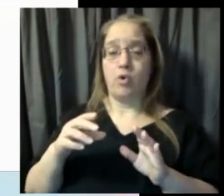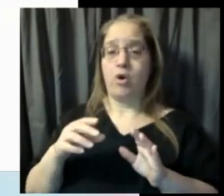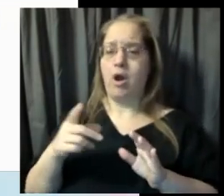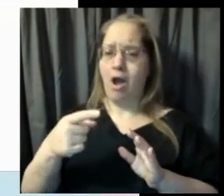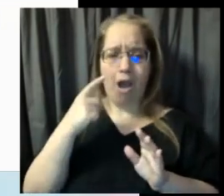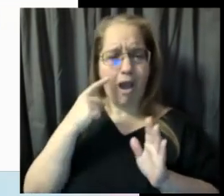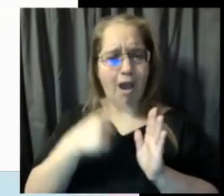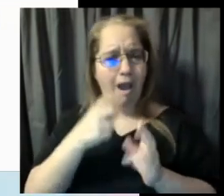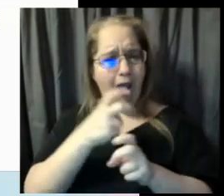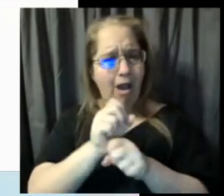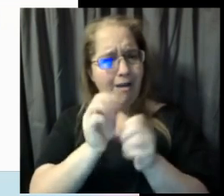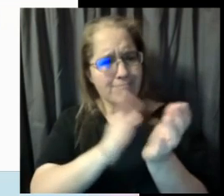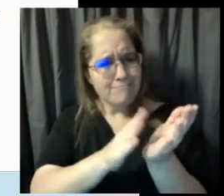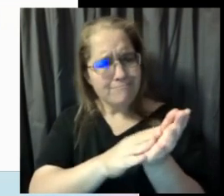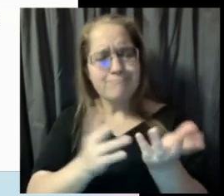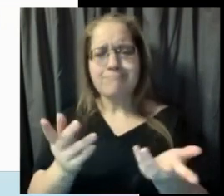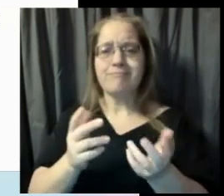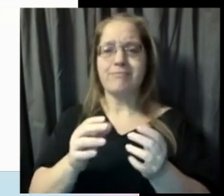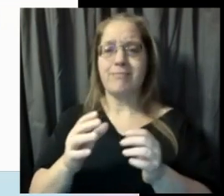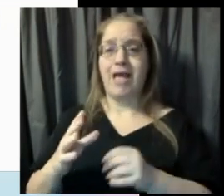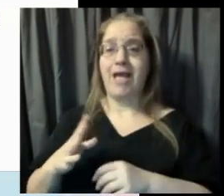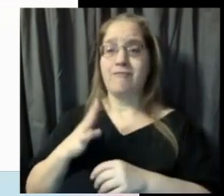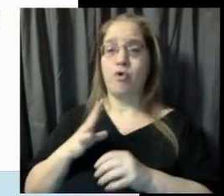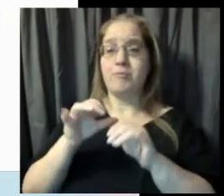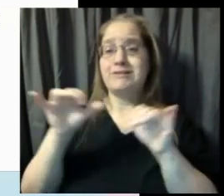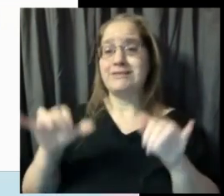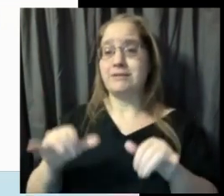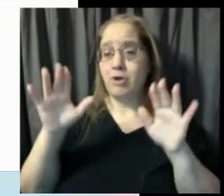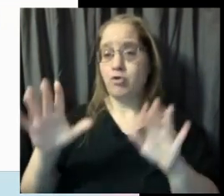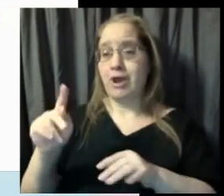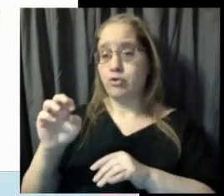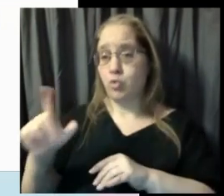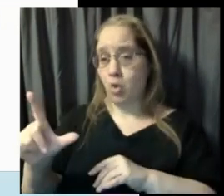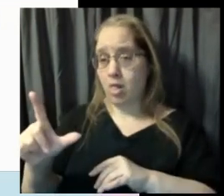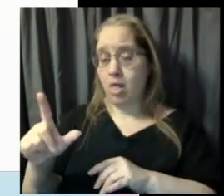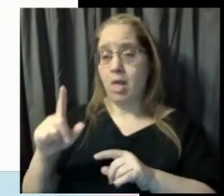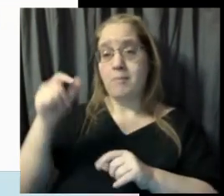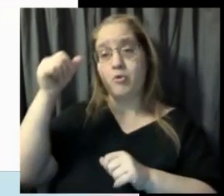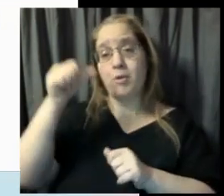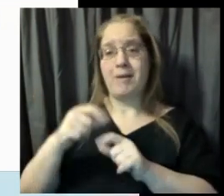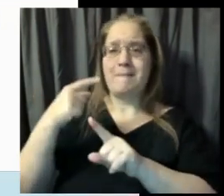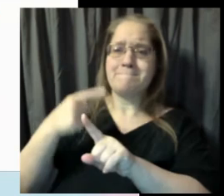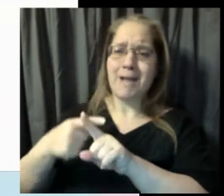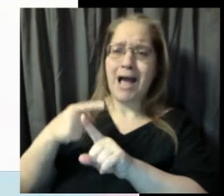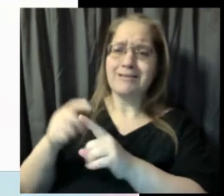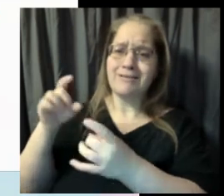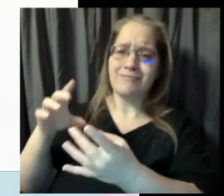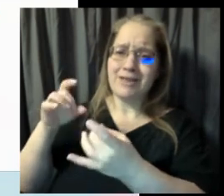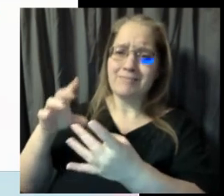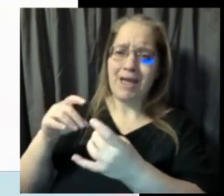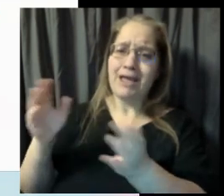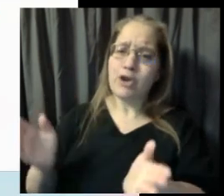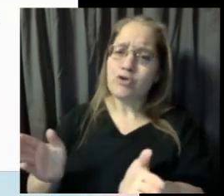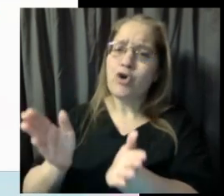acknowledging their hard work at the end. A formal system can be a great tool, but remember, it's the positive feedback